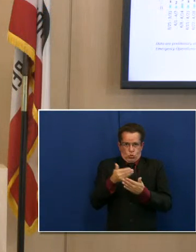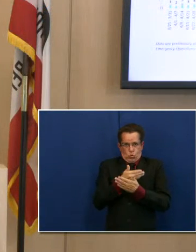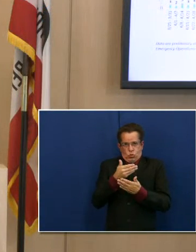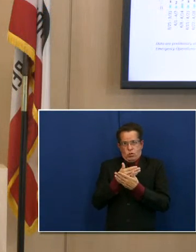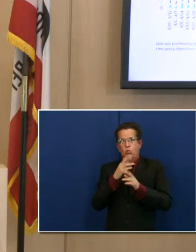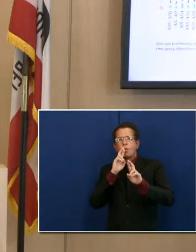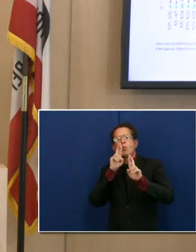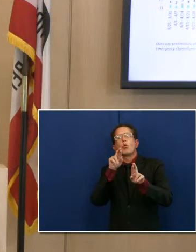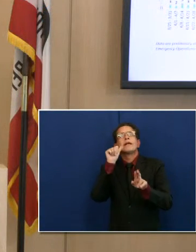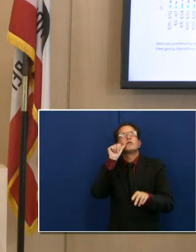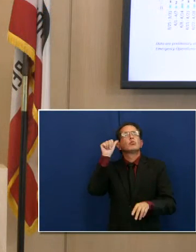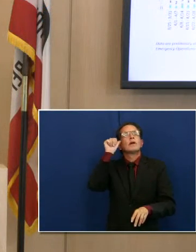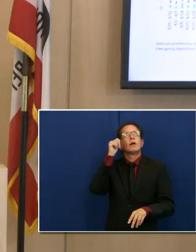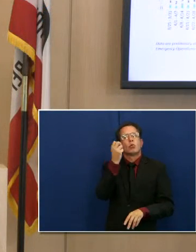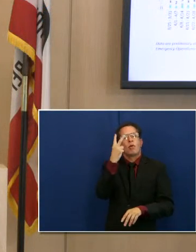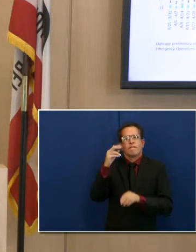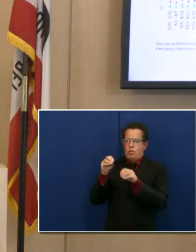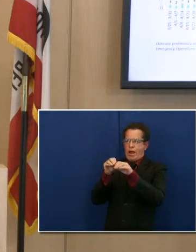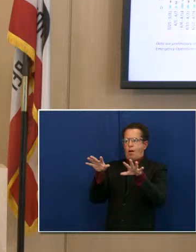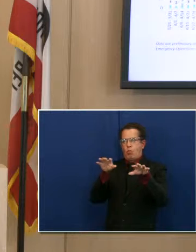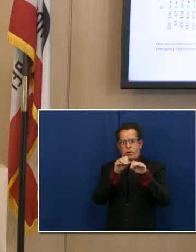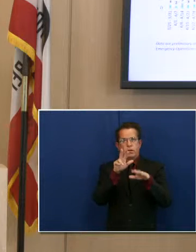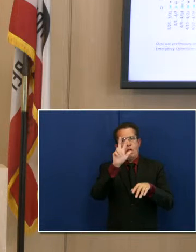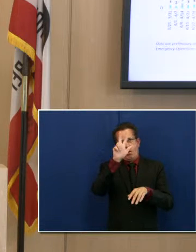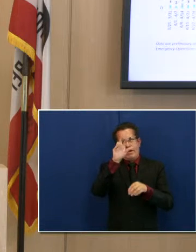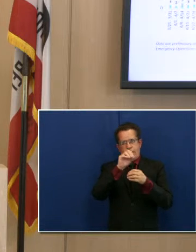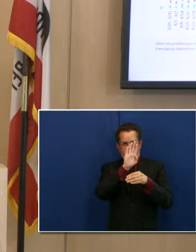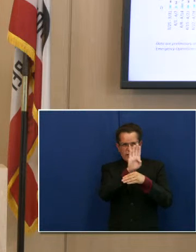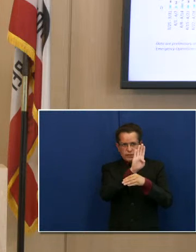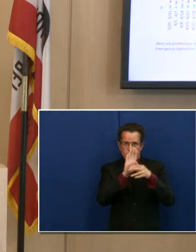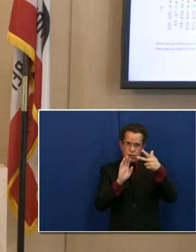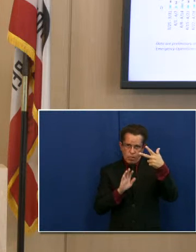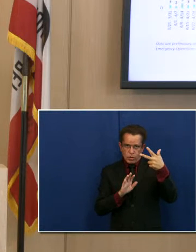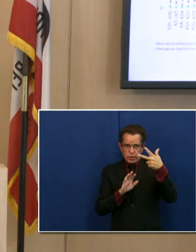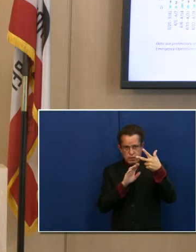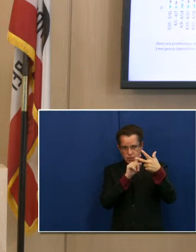from yesterday, 3 are in businesses, 2 are in